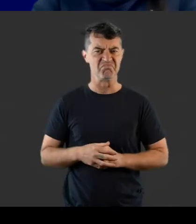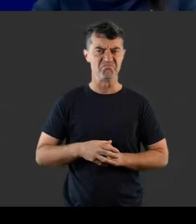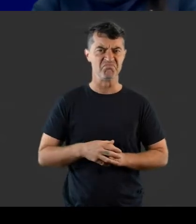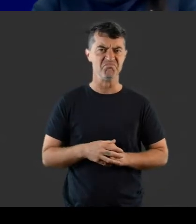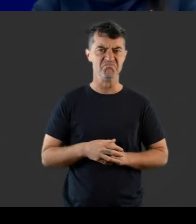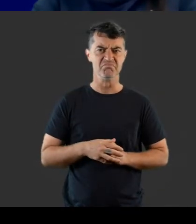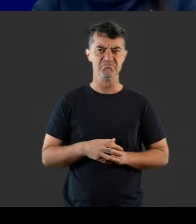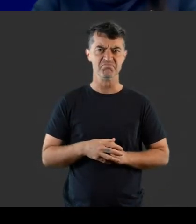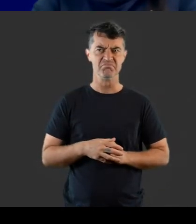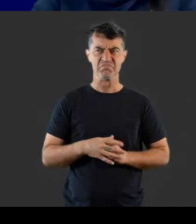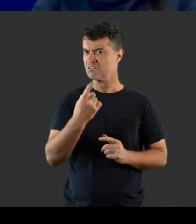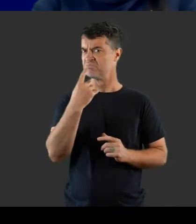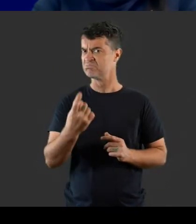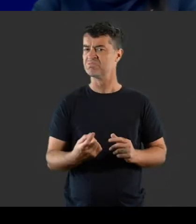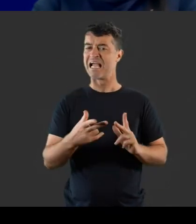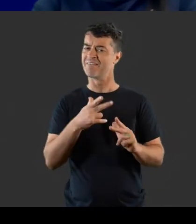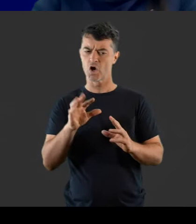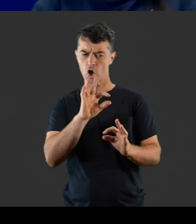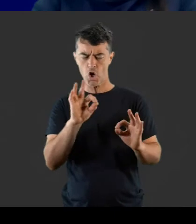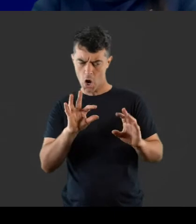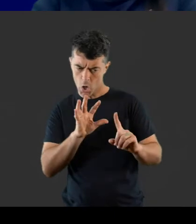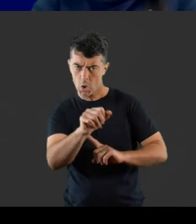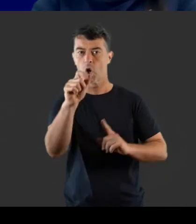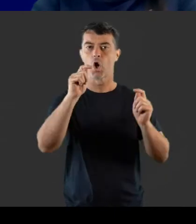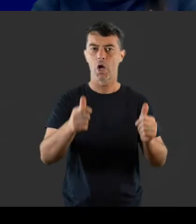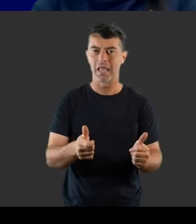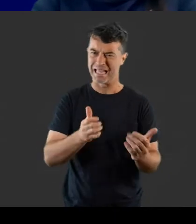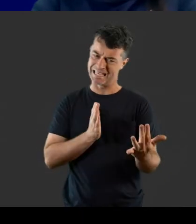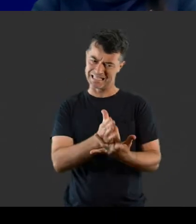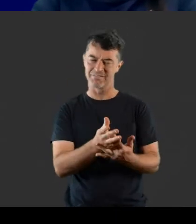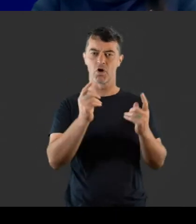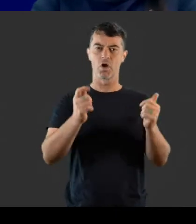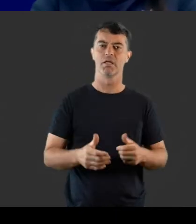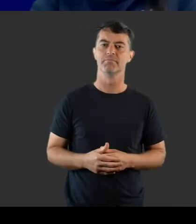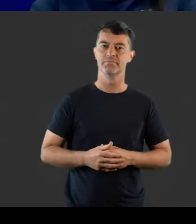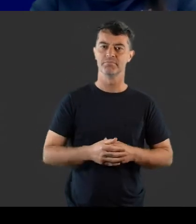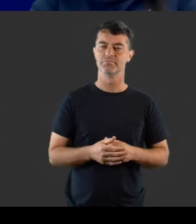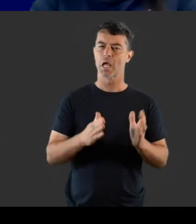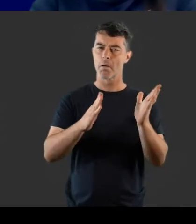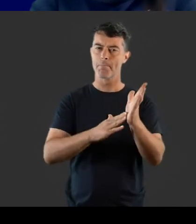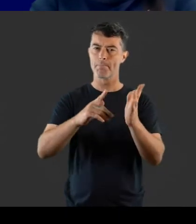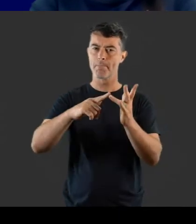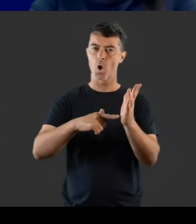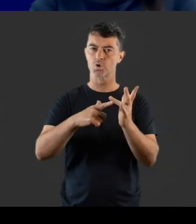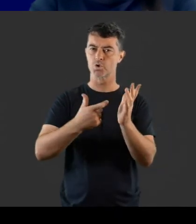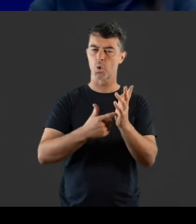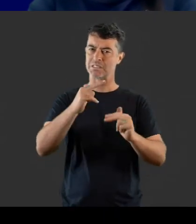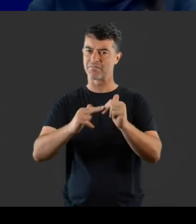profound impact on a child's development without early intervention. Motor